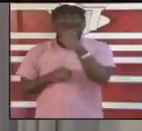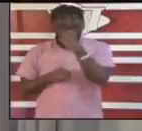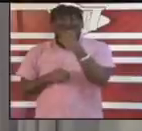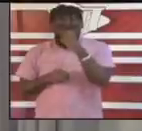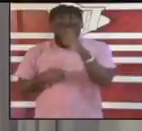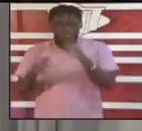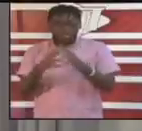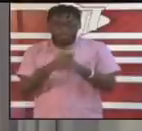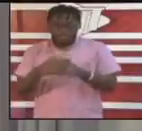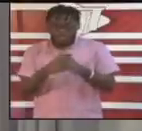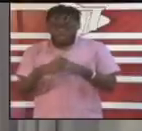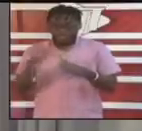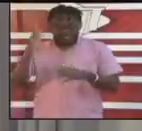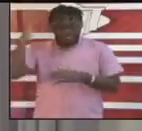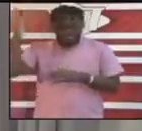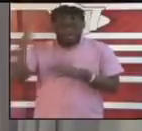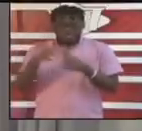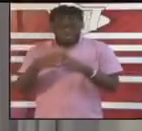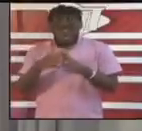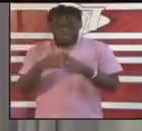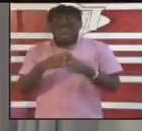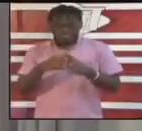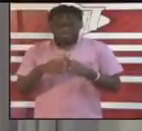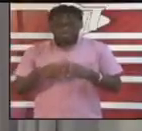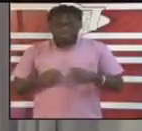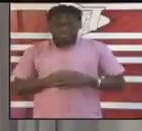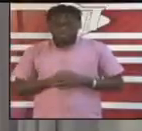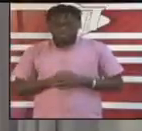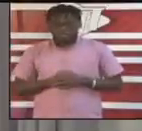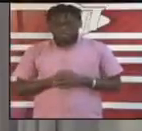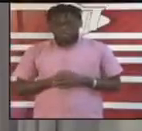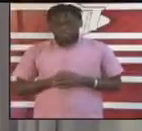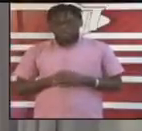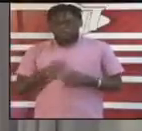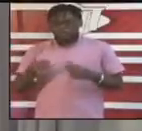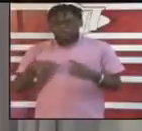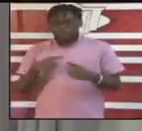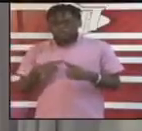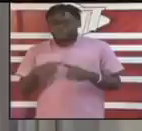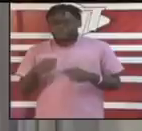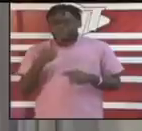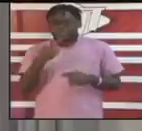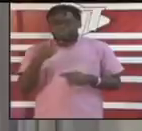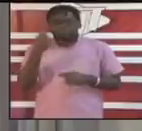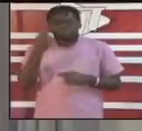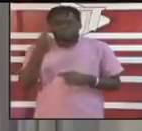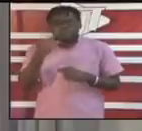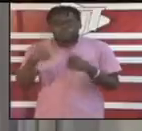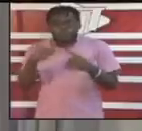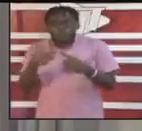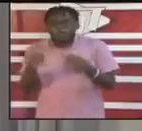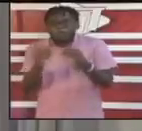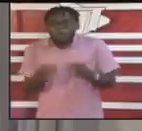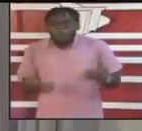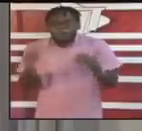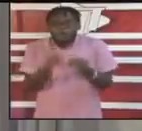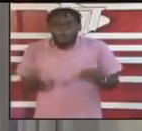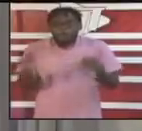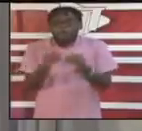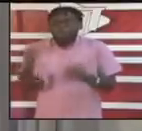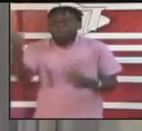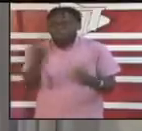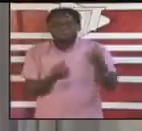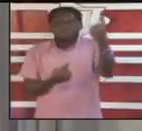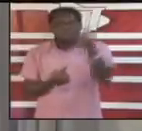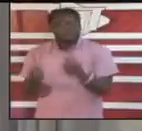you that as we bring in more and more people, we have to be on the lookout. On the cruise ship, there were roughly about